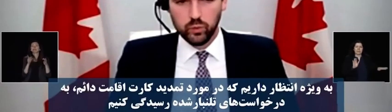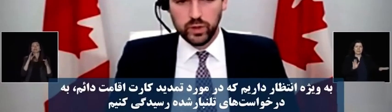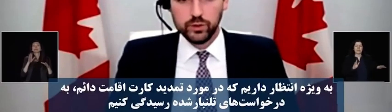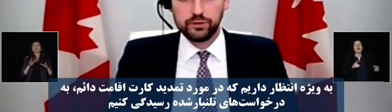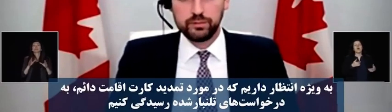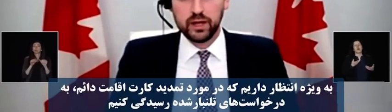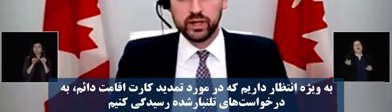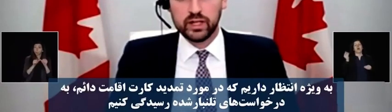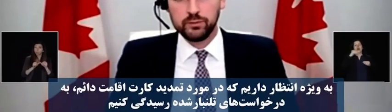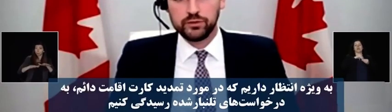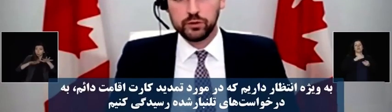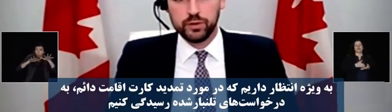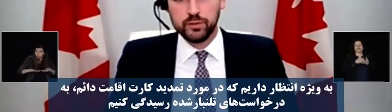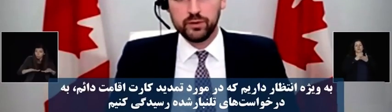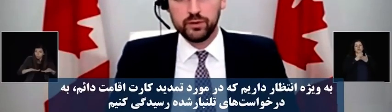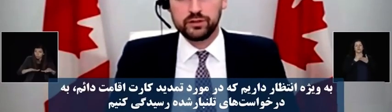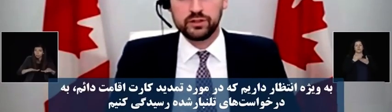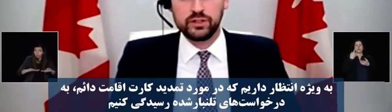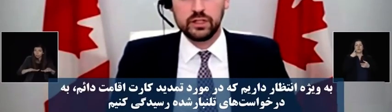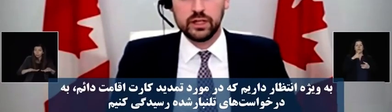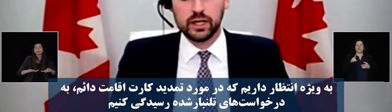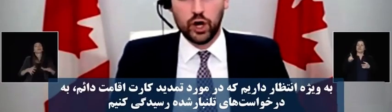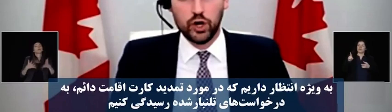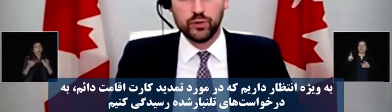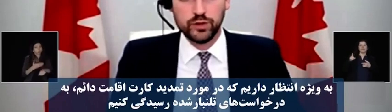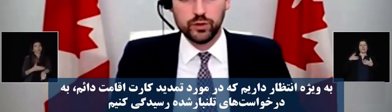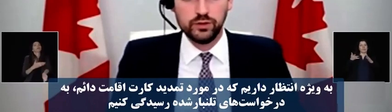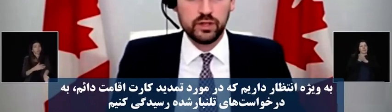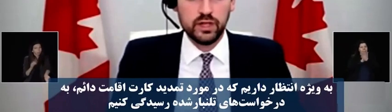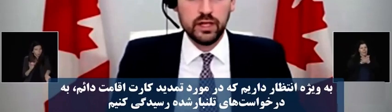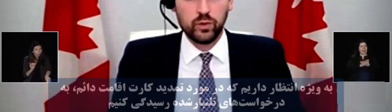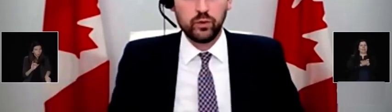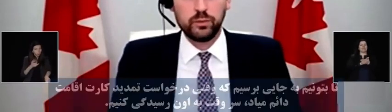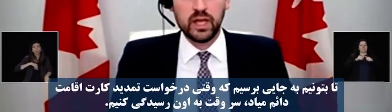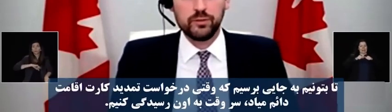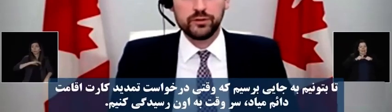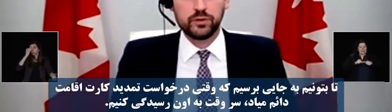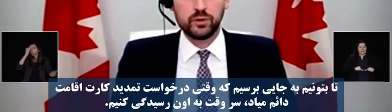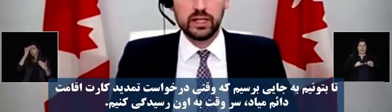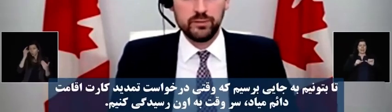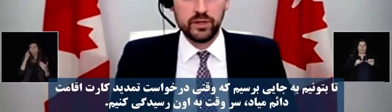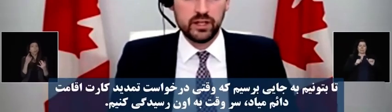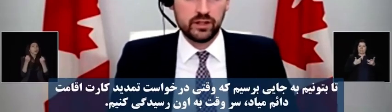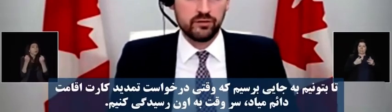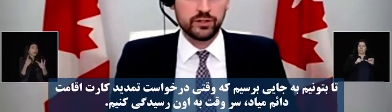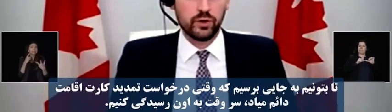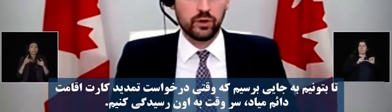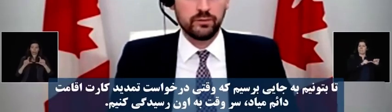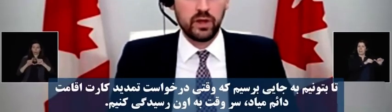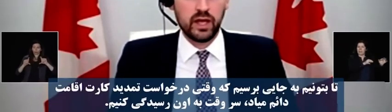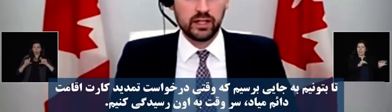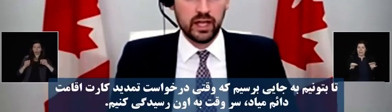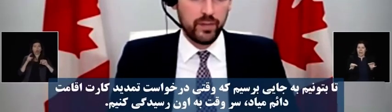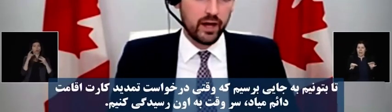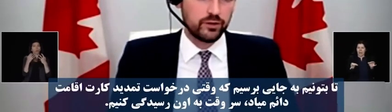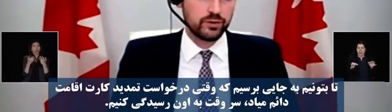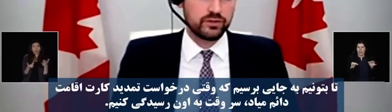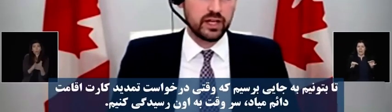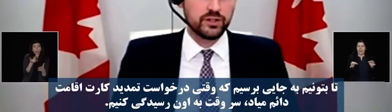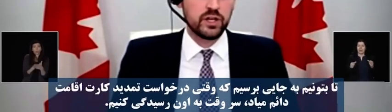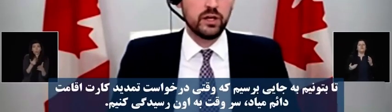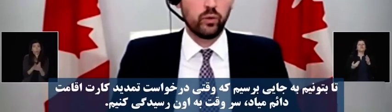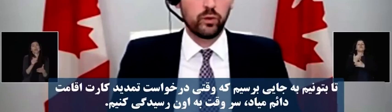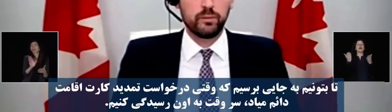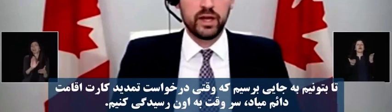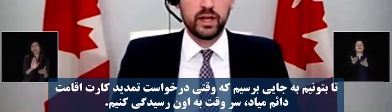particular, we do expect when it comes to permanent residency card renewals, we will be able to eliminate the inventory and get back